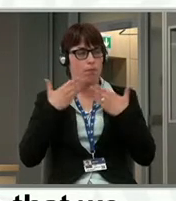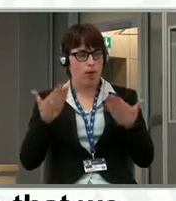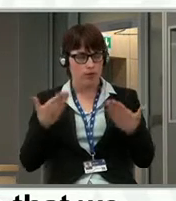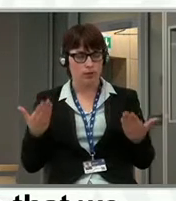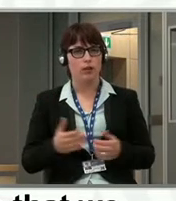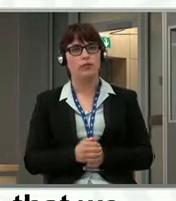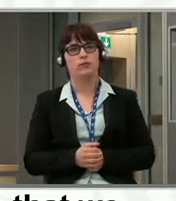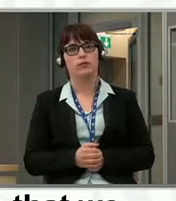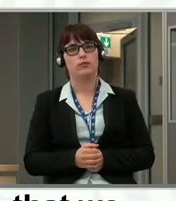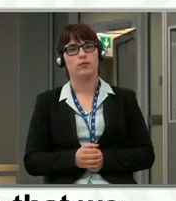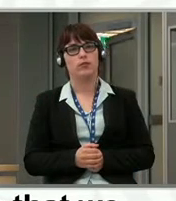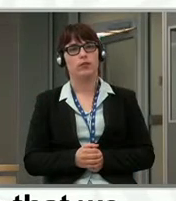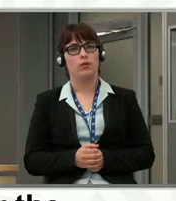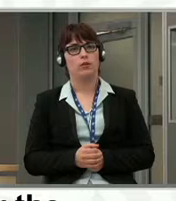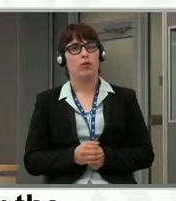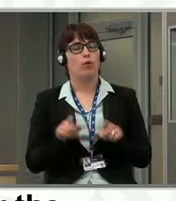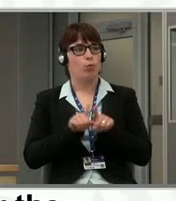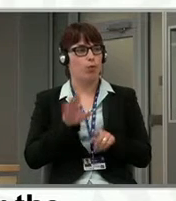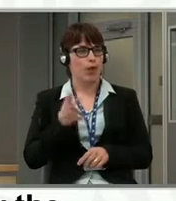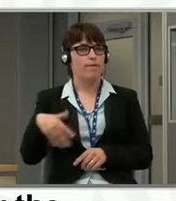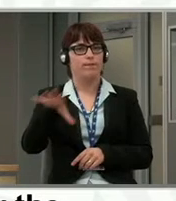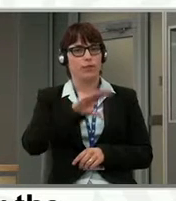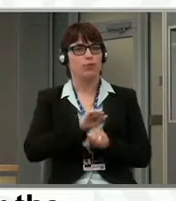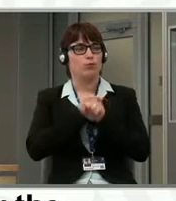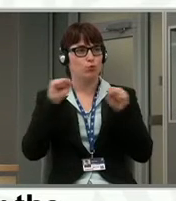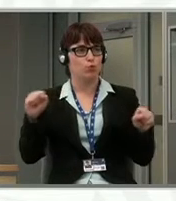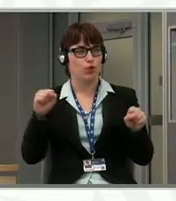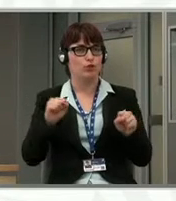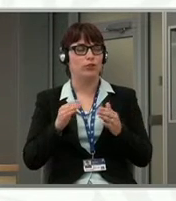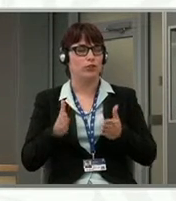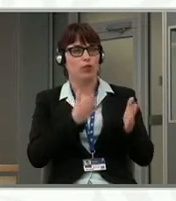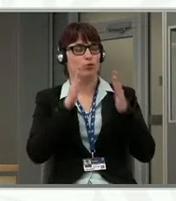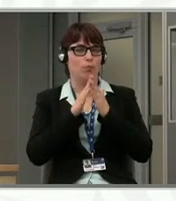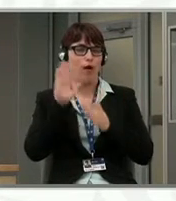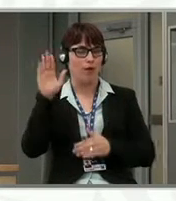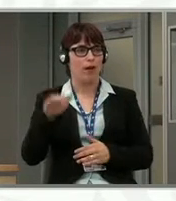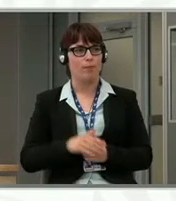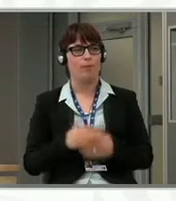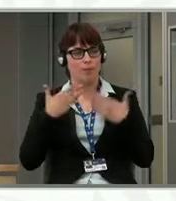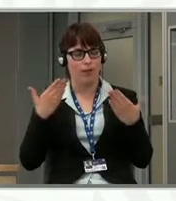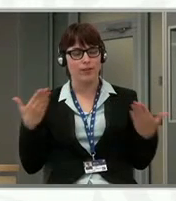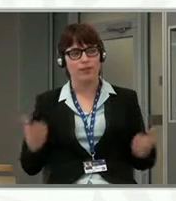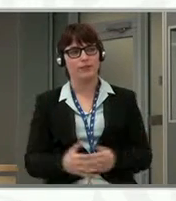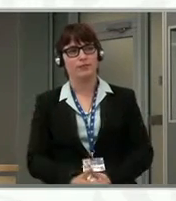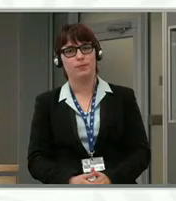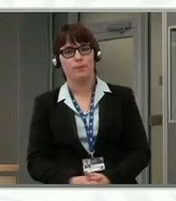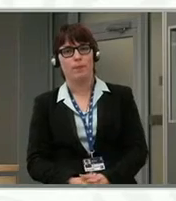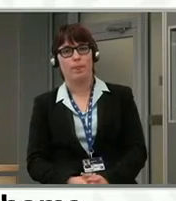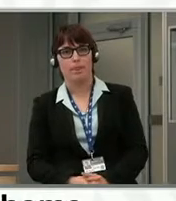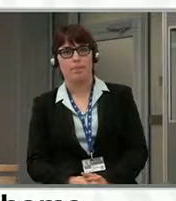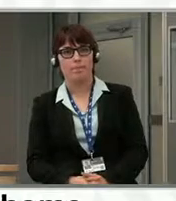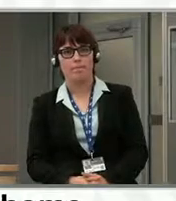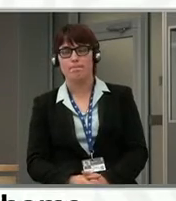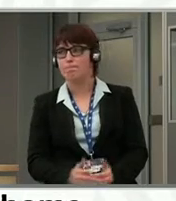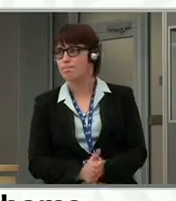of life for the people with disabilities. Thank you, and have a nice trip back home. Thank you.